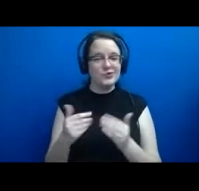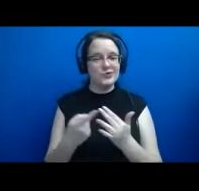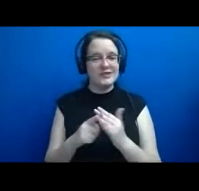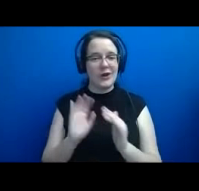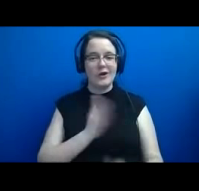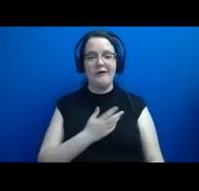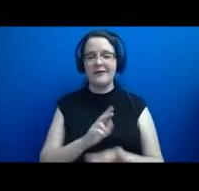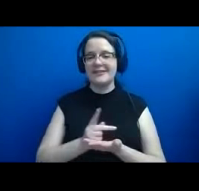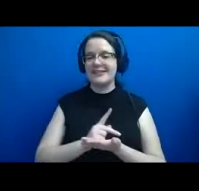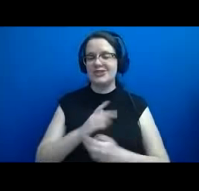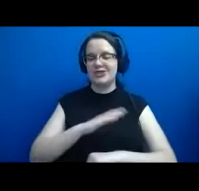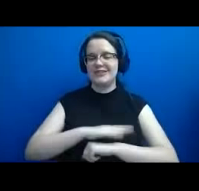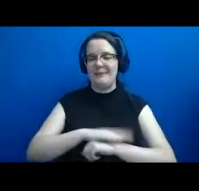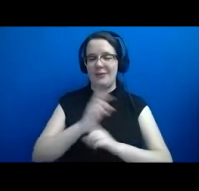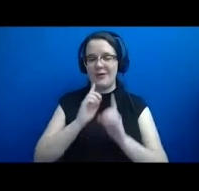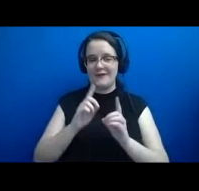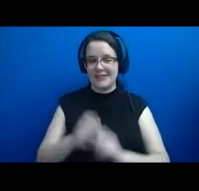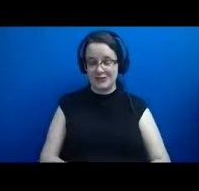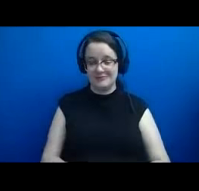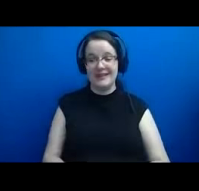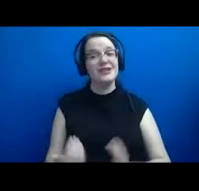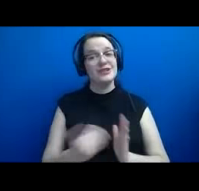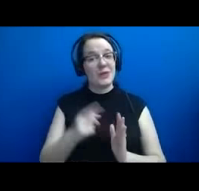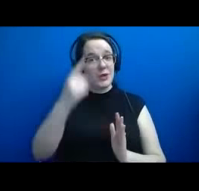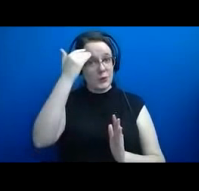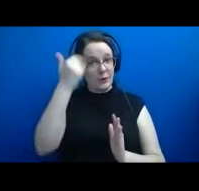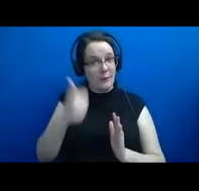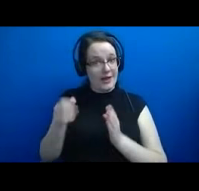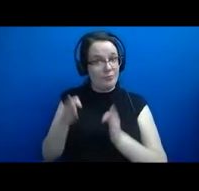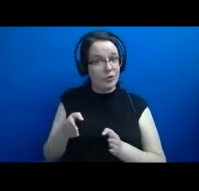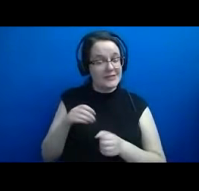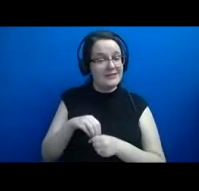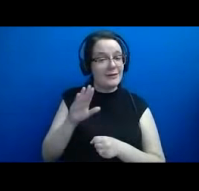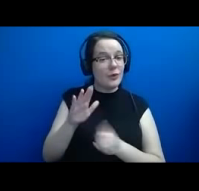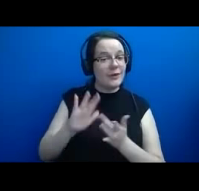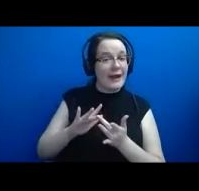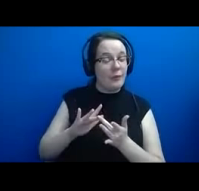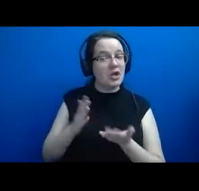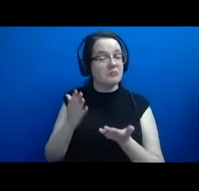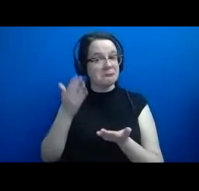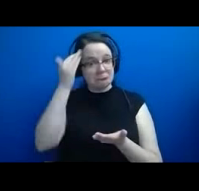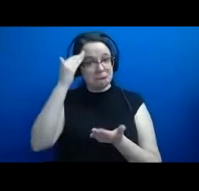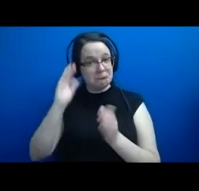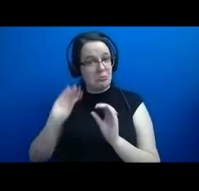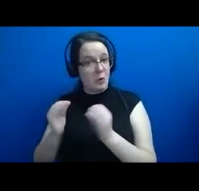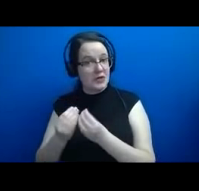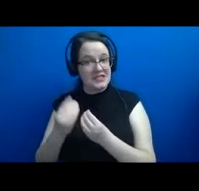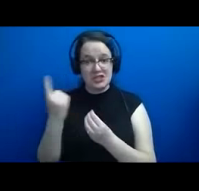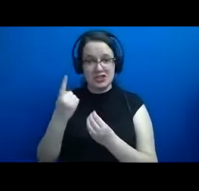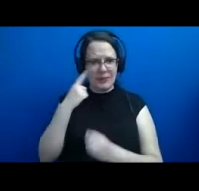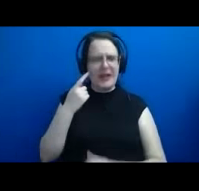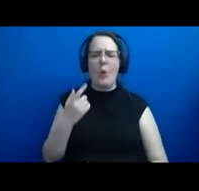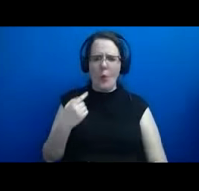conversations. So again, if you know anyone within your network or an organization or someone you think we should be talking